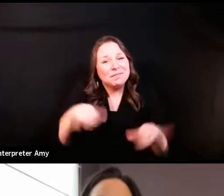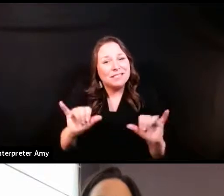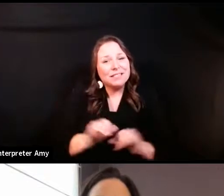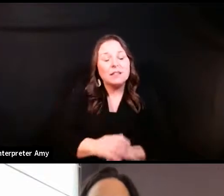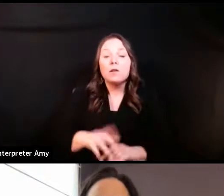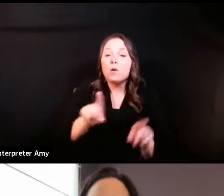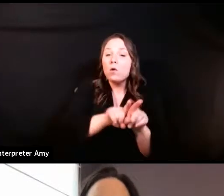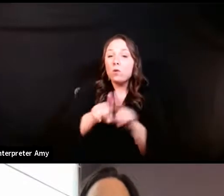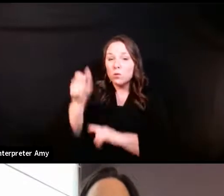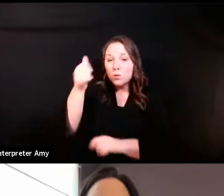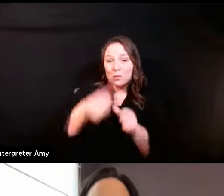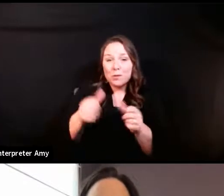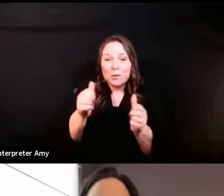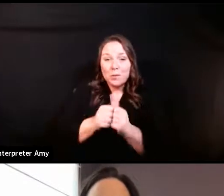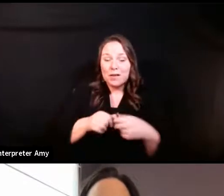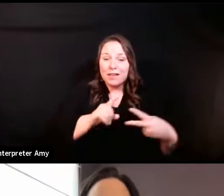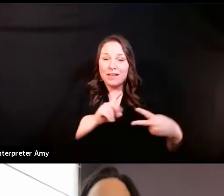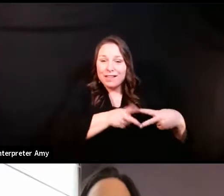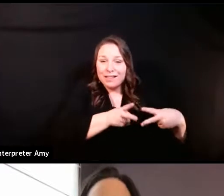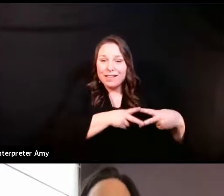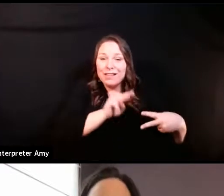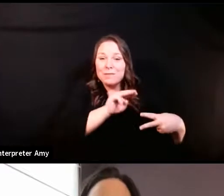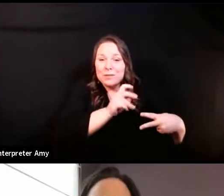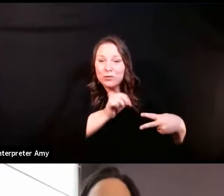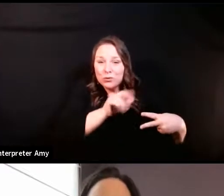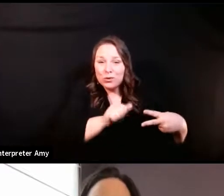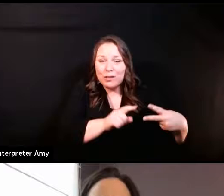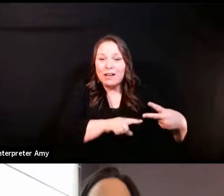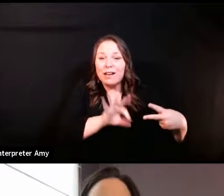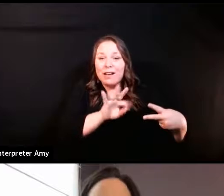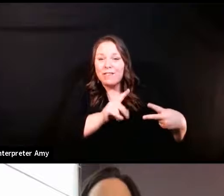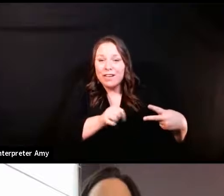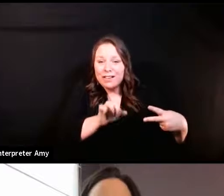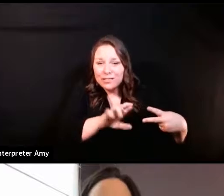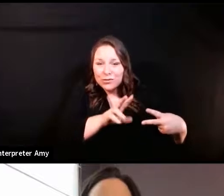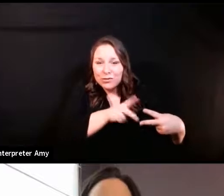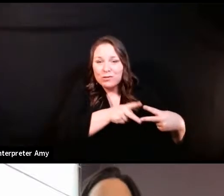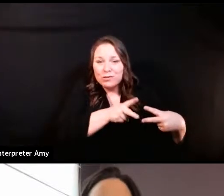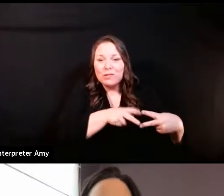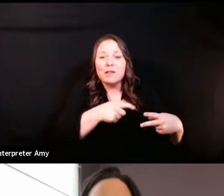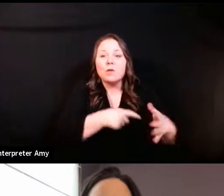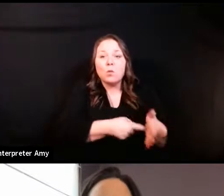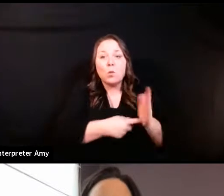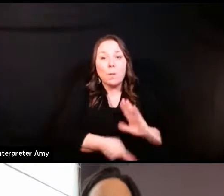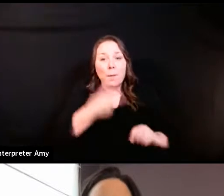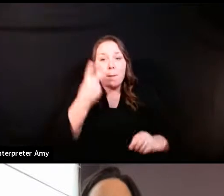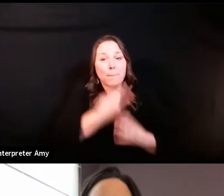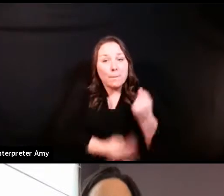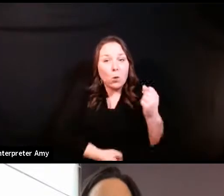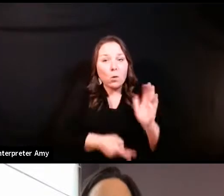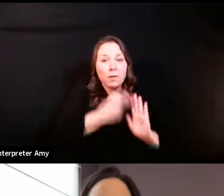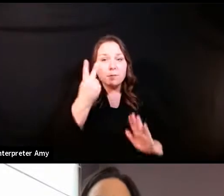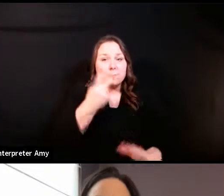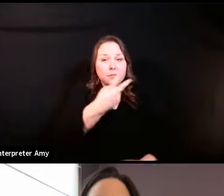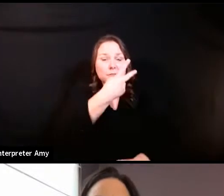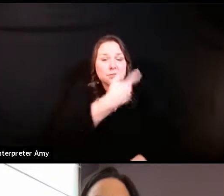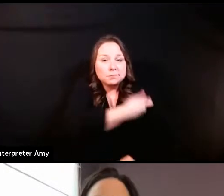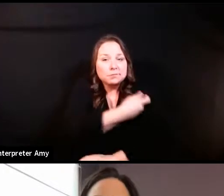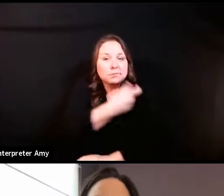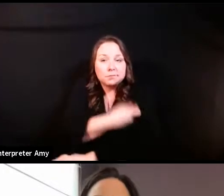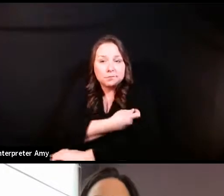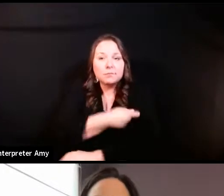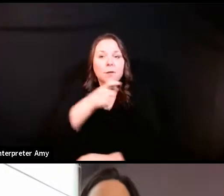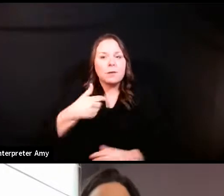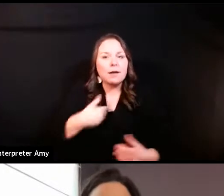that keep in mind with the Moderna and Pfizer vaccines, or any other vaccine that requires 2 shots, you need to get the 2 shots to get the